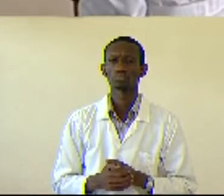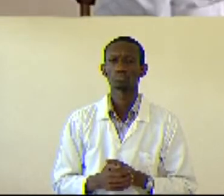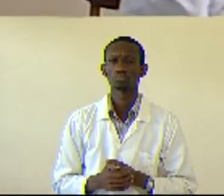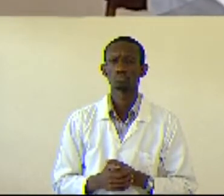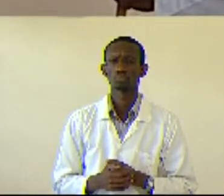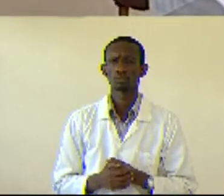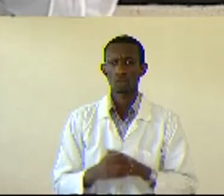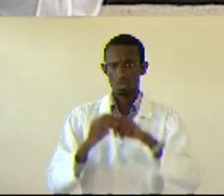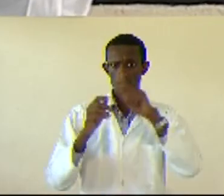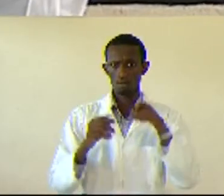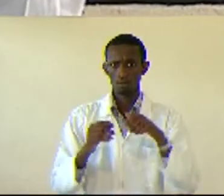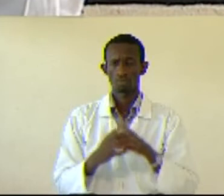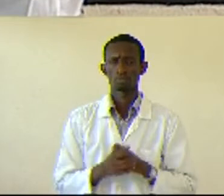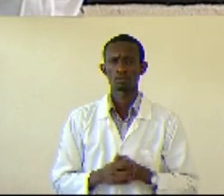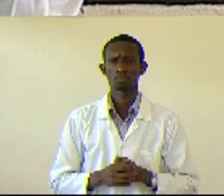Integral